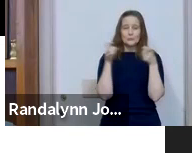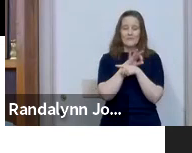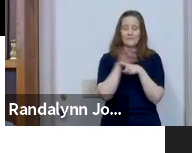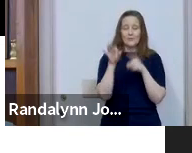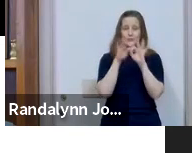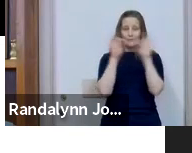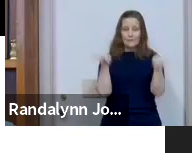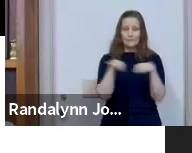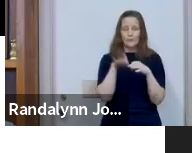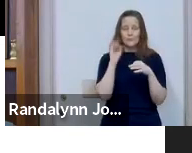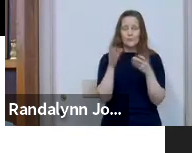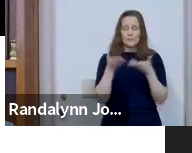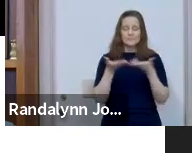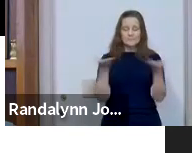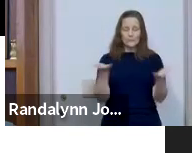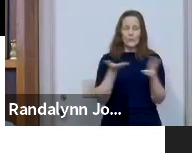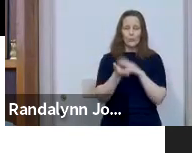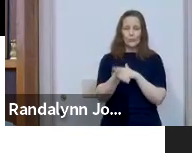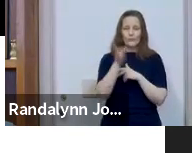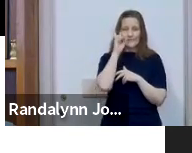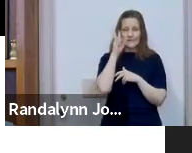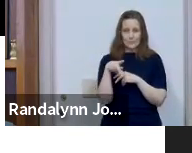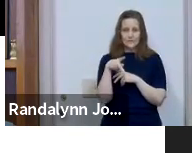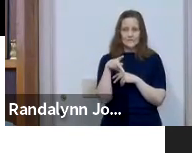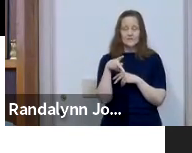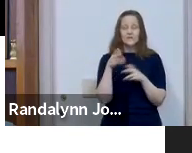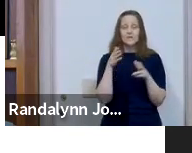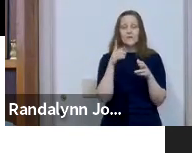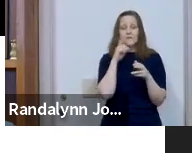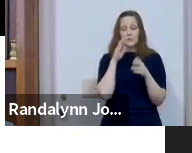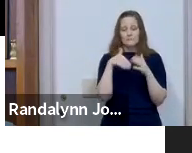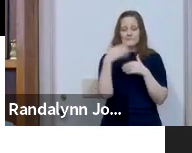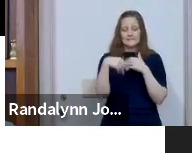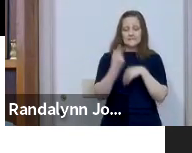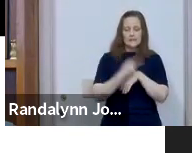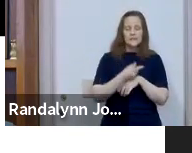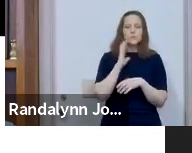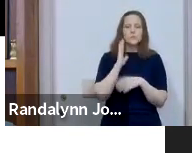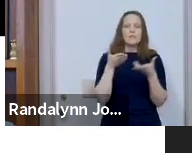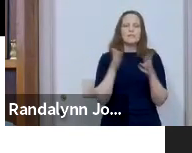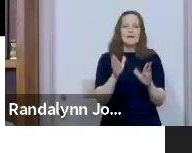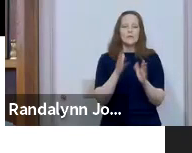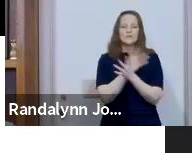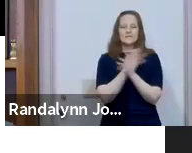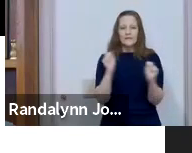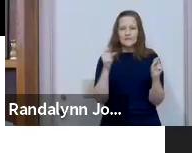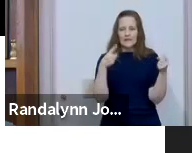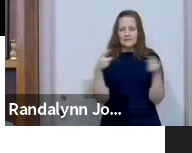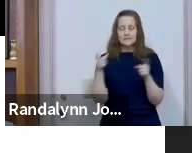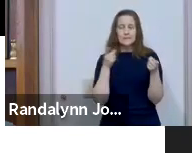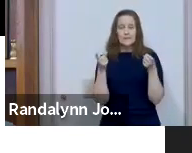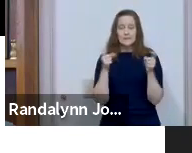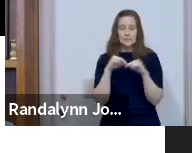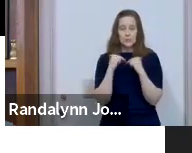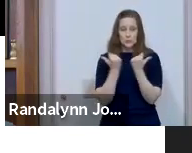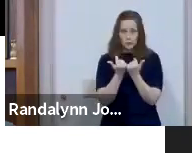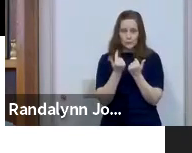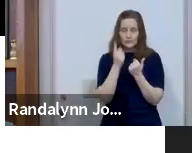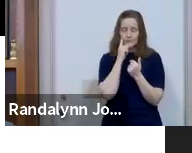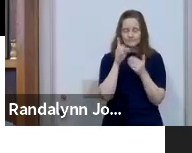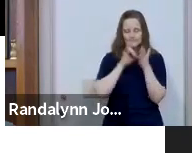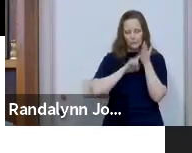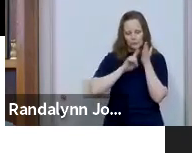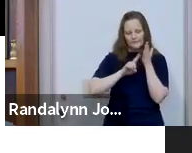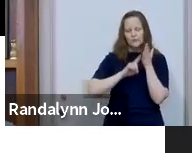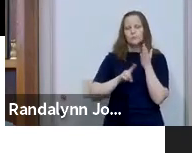going to be distributed through your vice presidents in the coming days that will allow our safety and incident management advisory group to review any